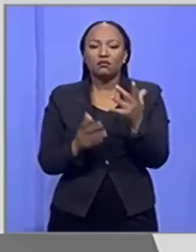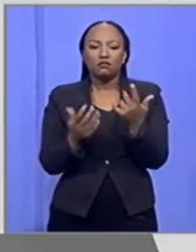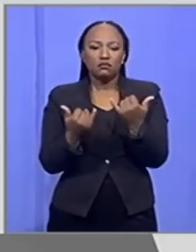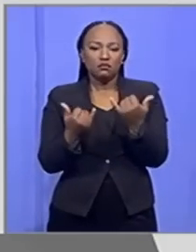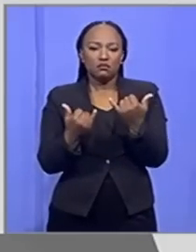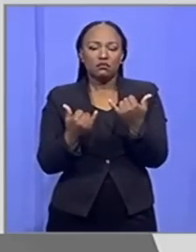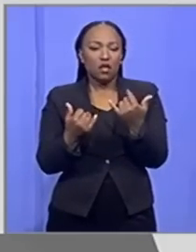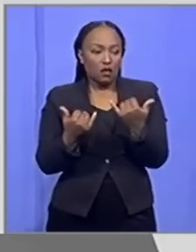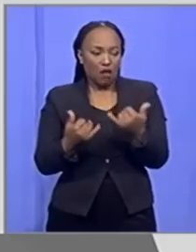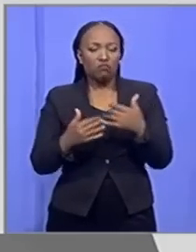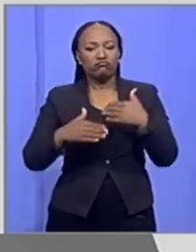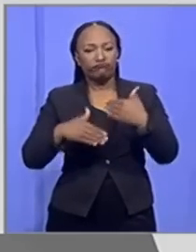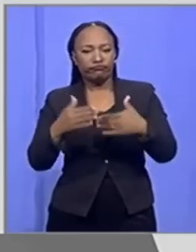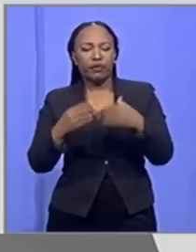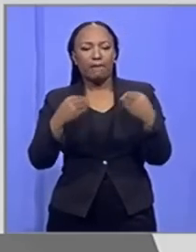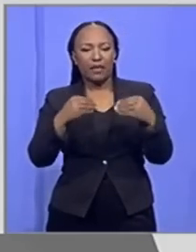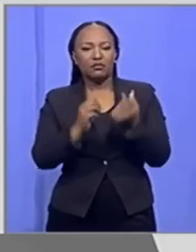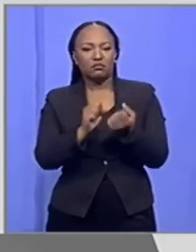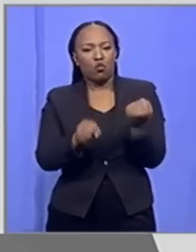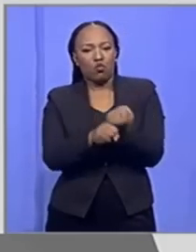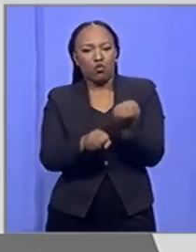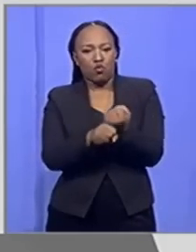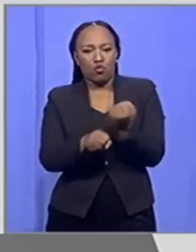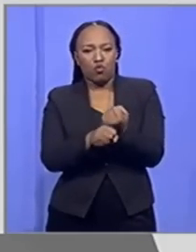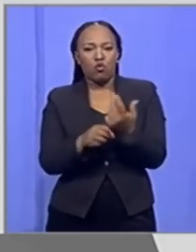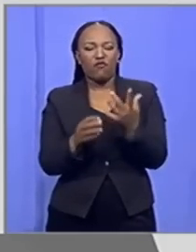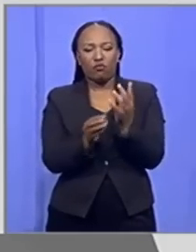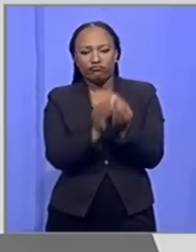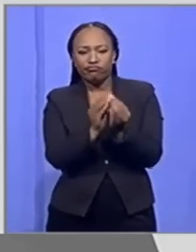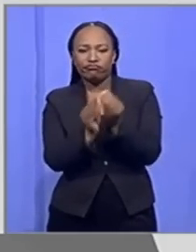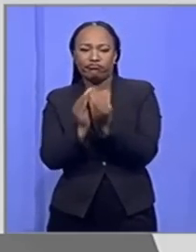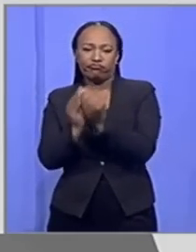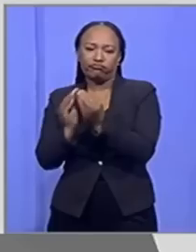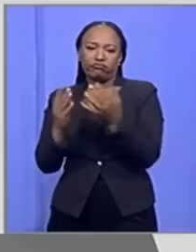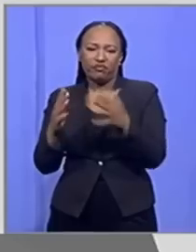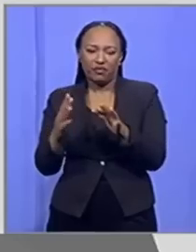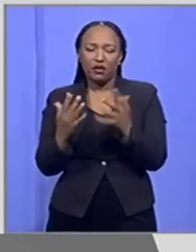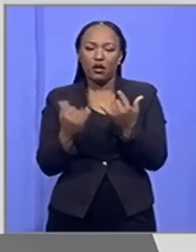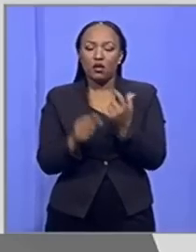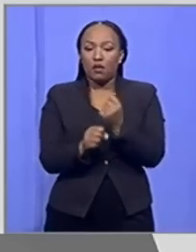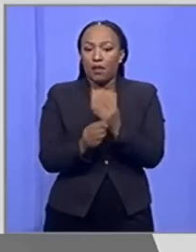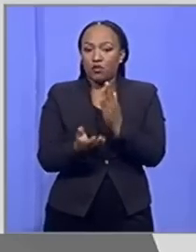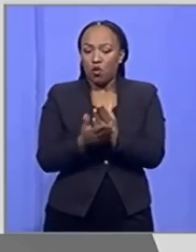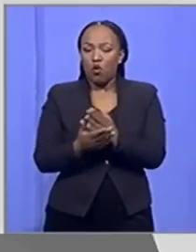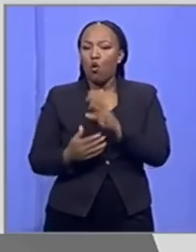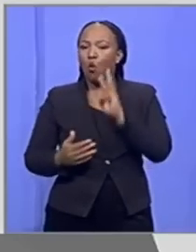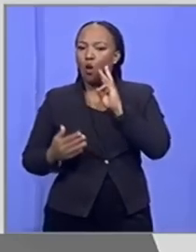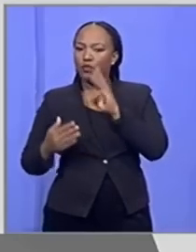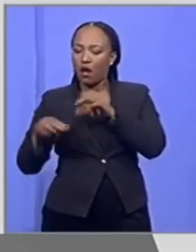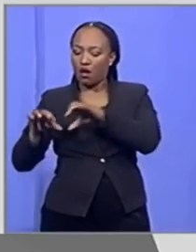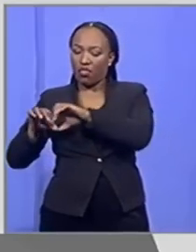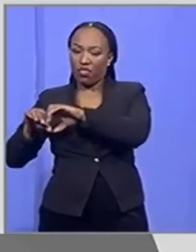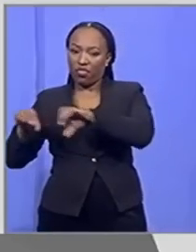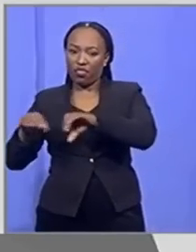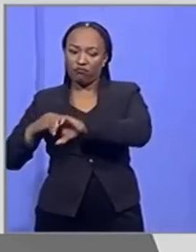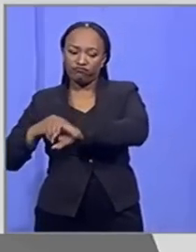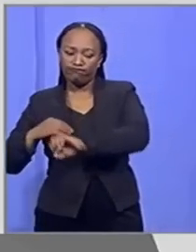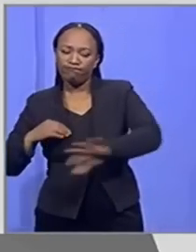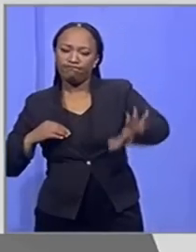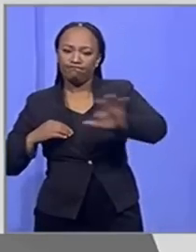kene tshebetsong sepheo sa yona go ho ntlafatsa le ho etsa bonnete ba hore phepelo ya metsi ka hara